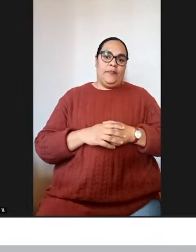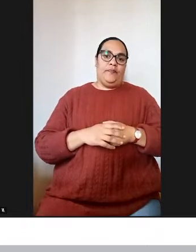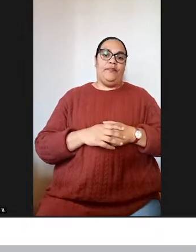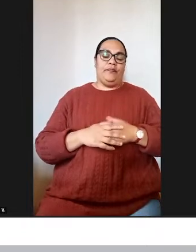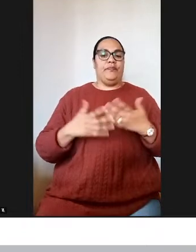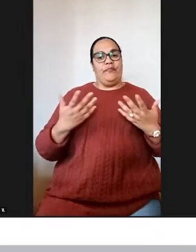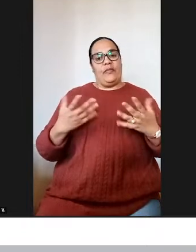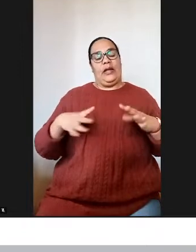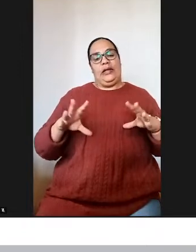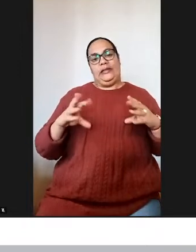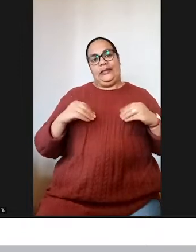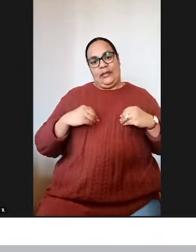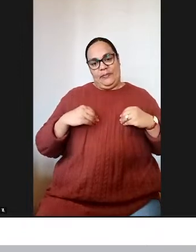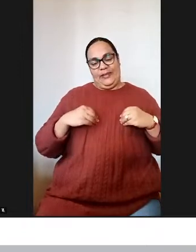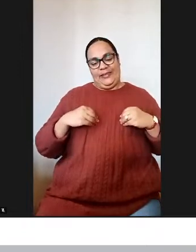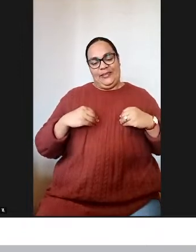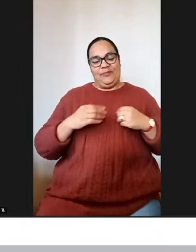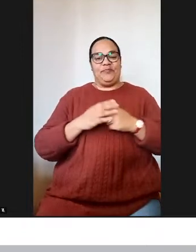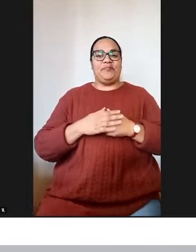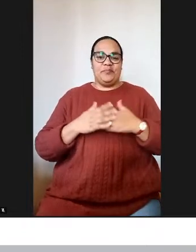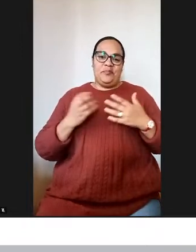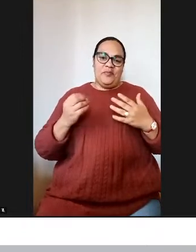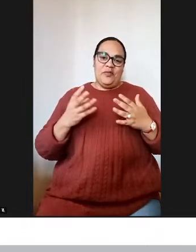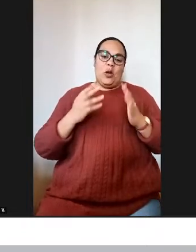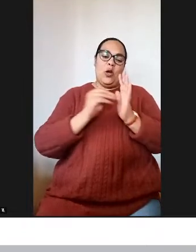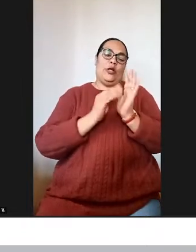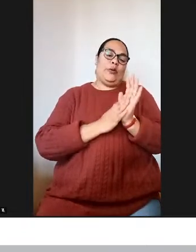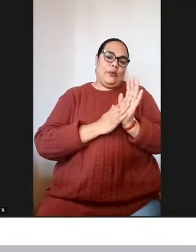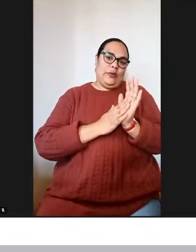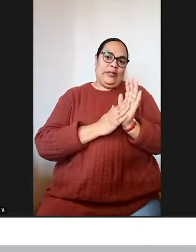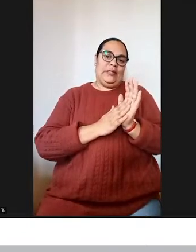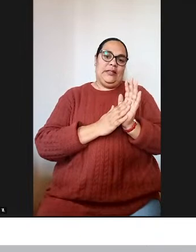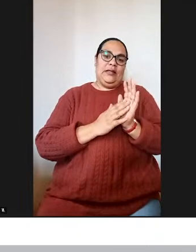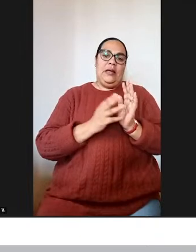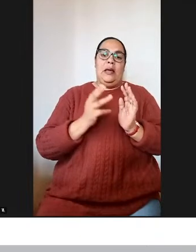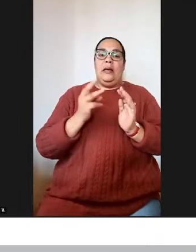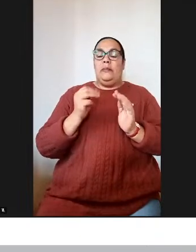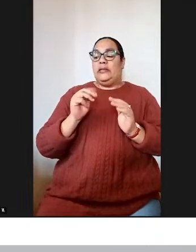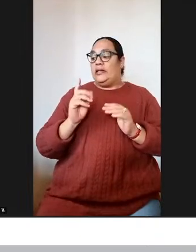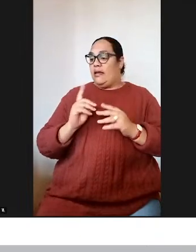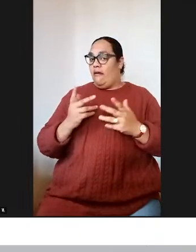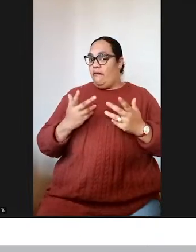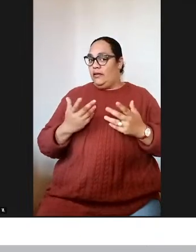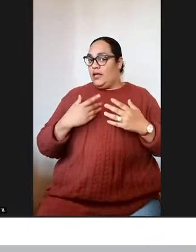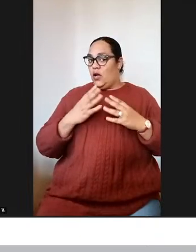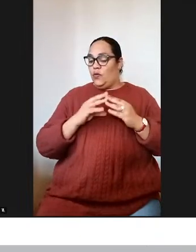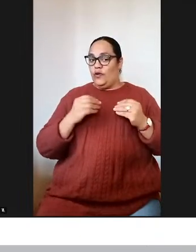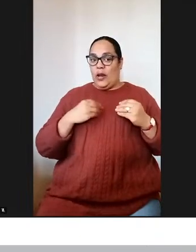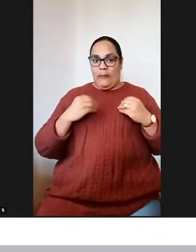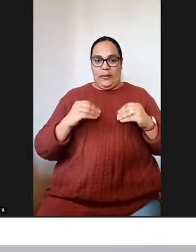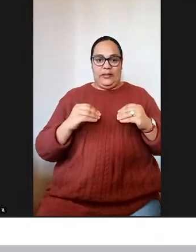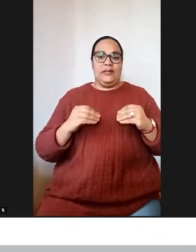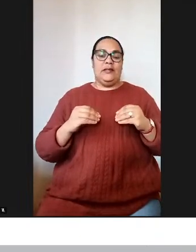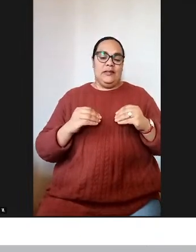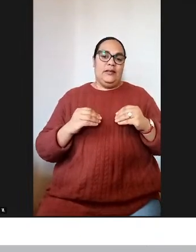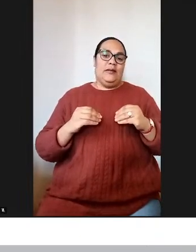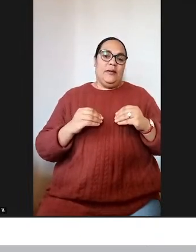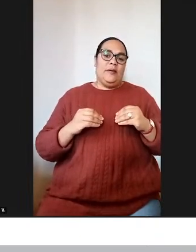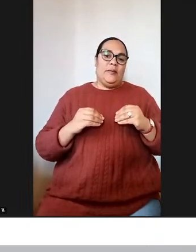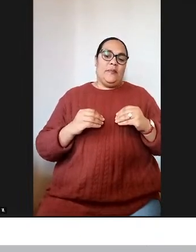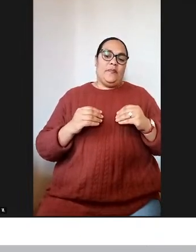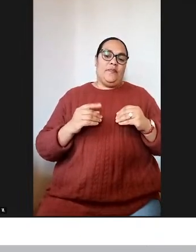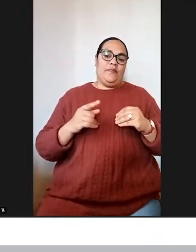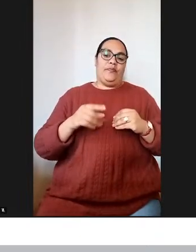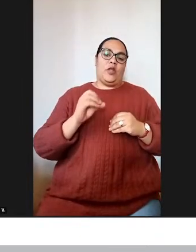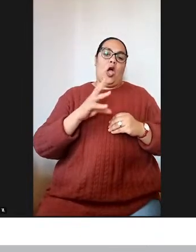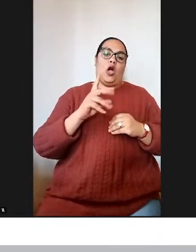Unanimously accepted and so recorded. Mr. Davids, we've dealt with all our business. So our next meeting will be the annual report in October